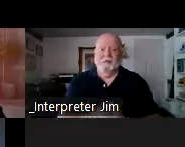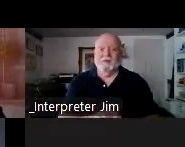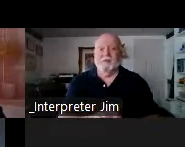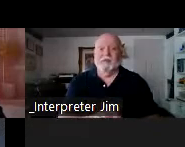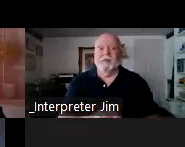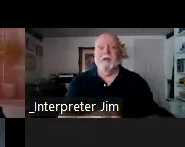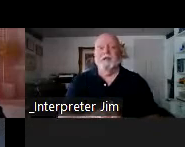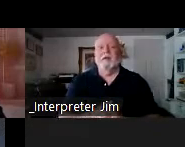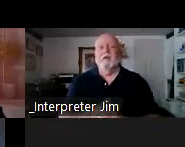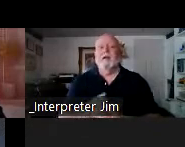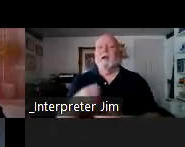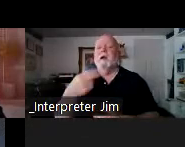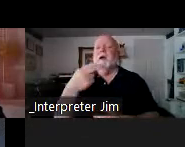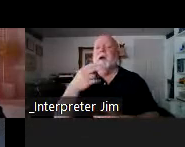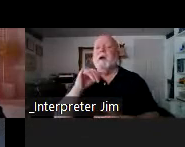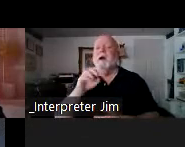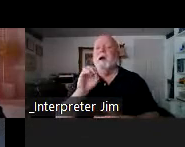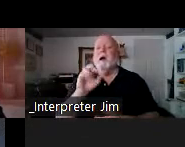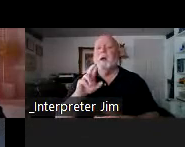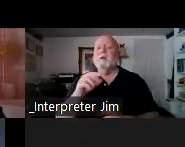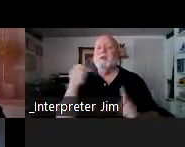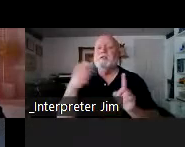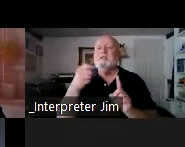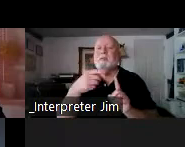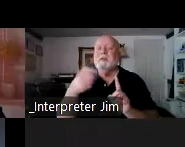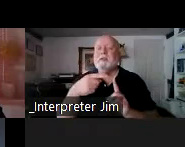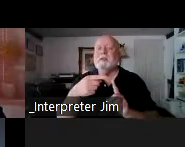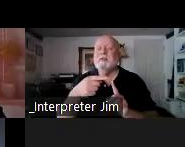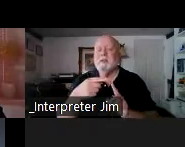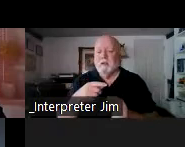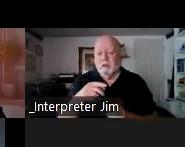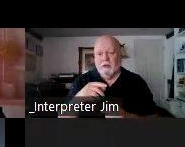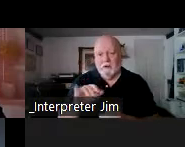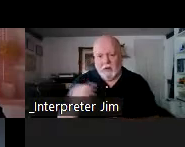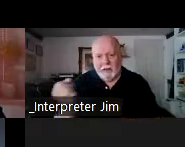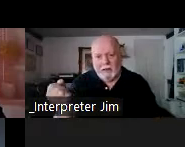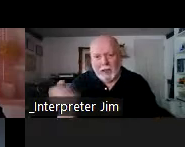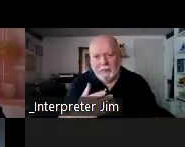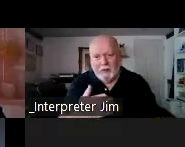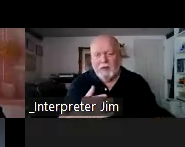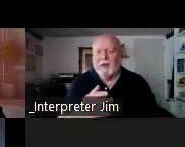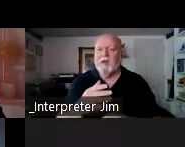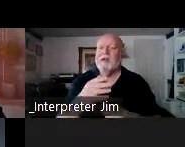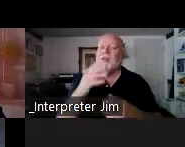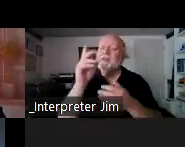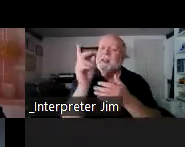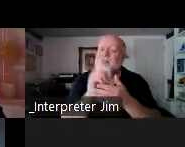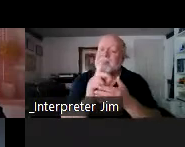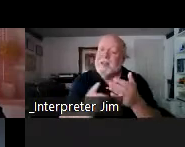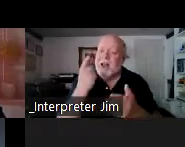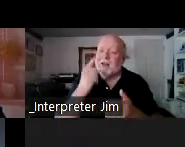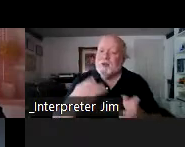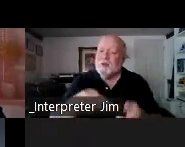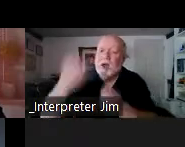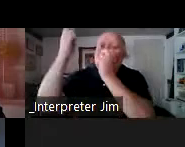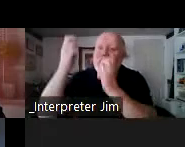Hyperstimulus is designed to, gambling is a hyperstimulus designed to hijack. It's to hijack time and money and commitments and values, strengthening the